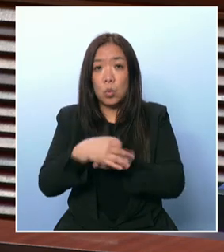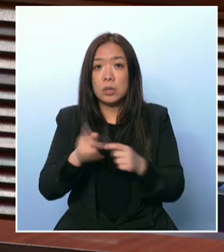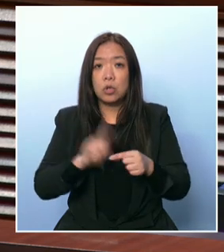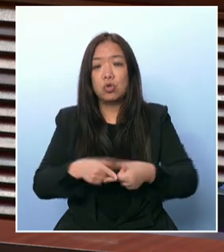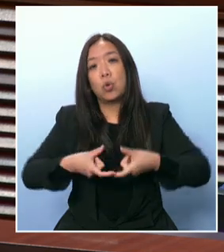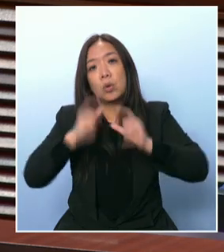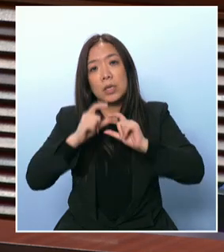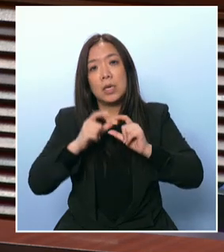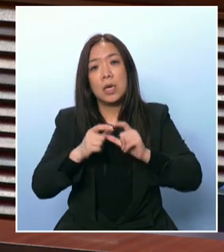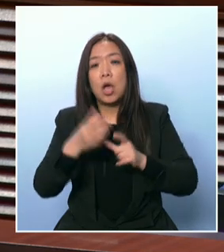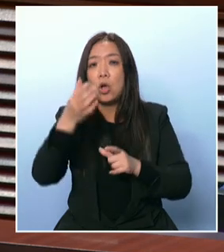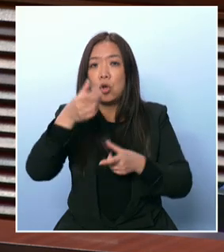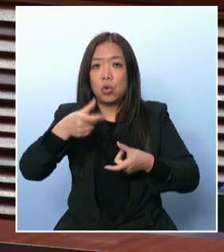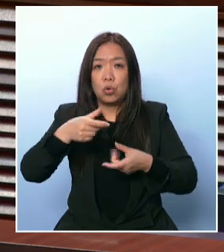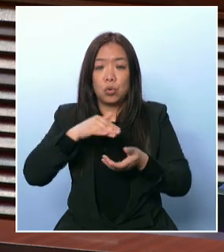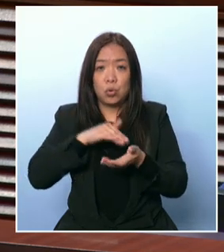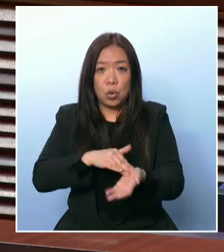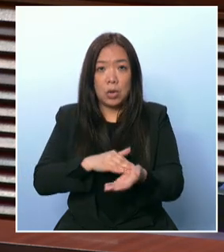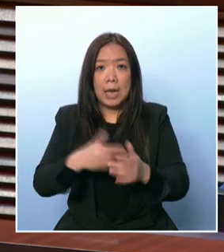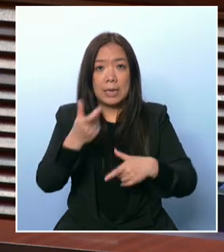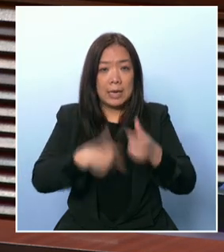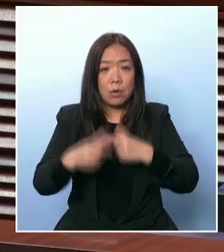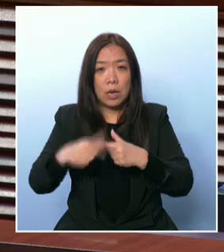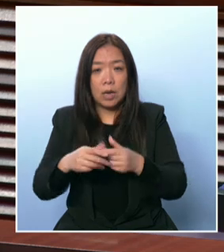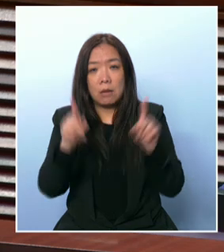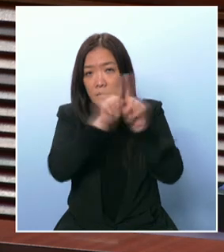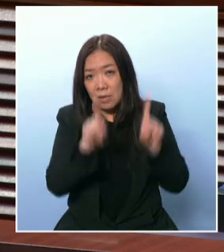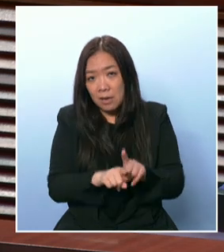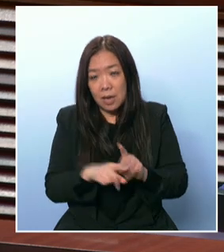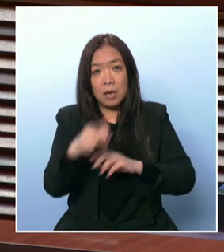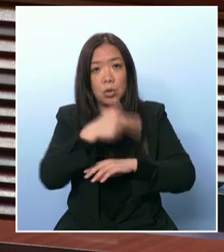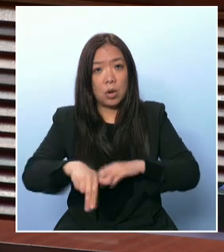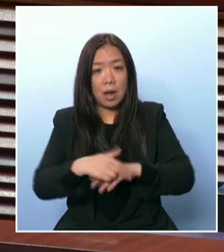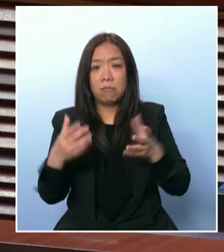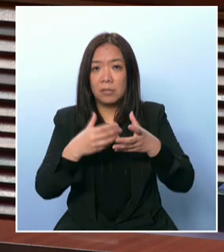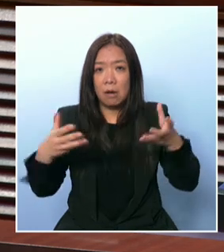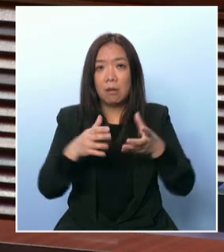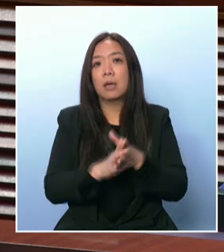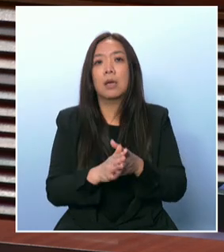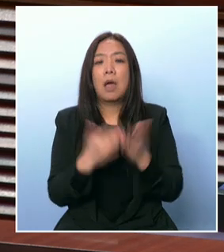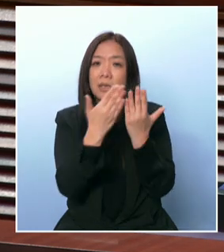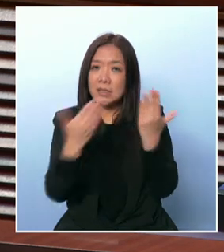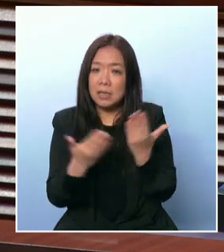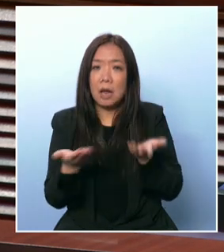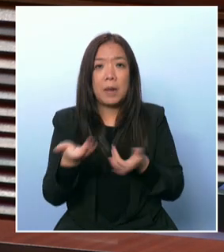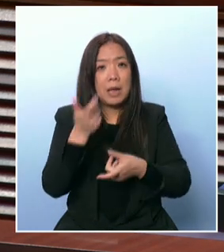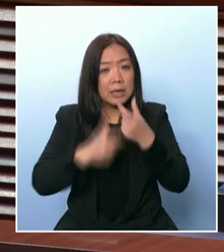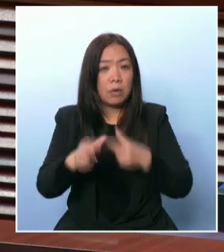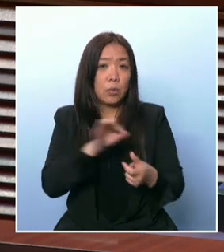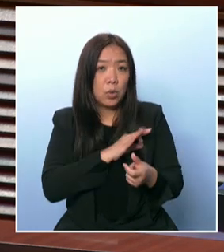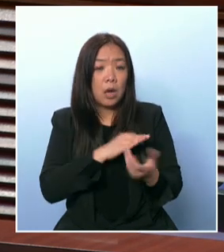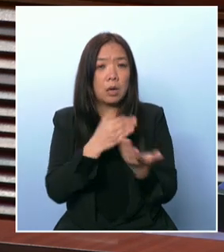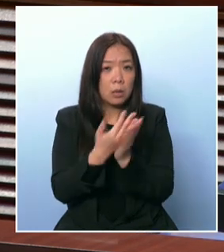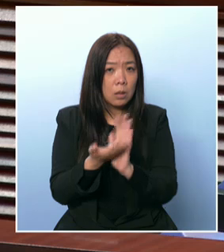proposal to establish an international CM trading platform in Hong Kong and